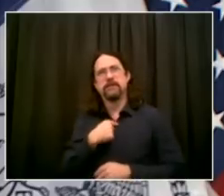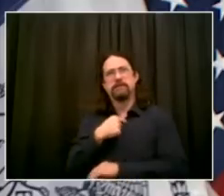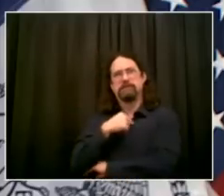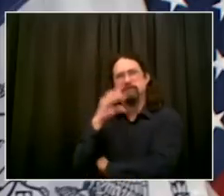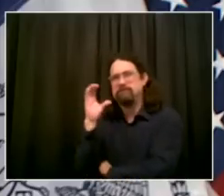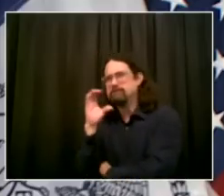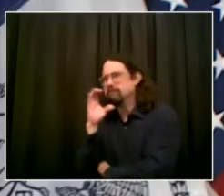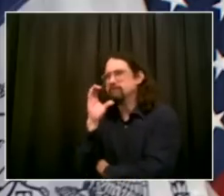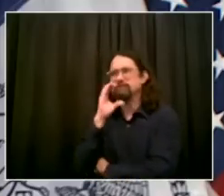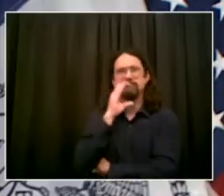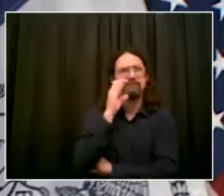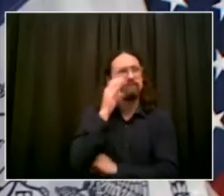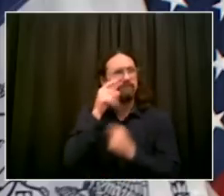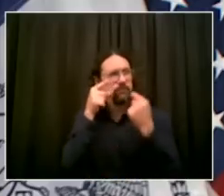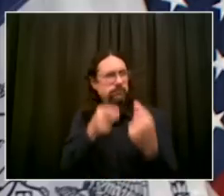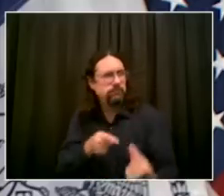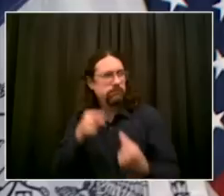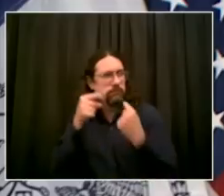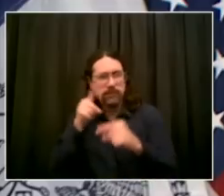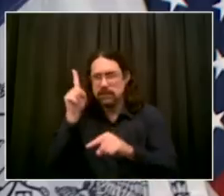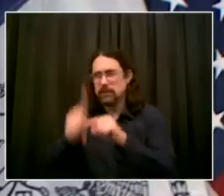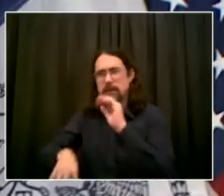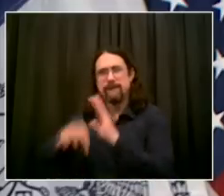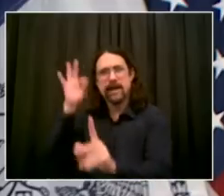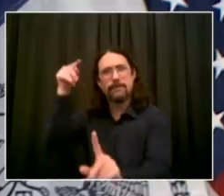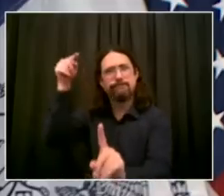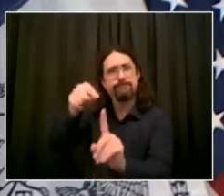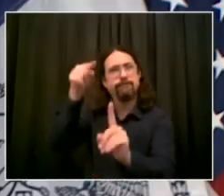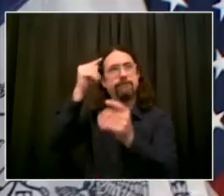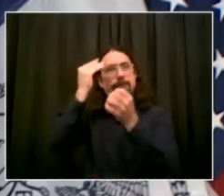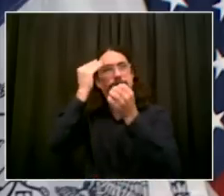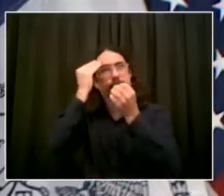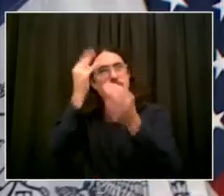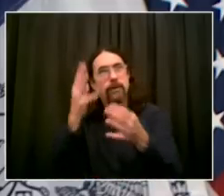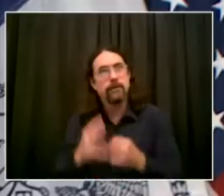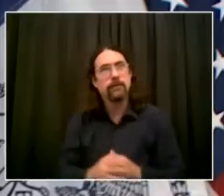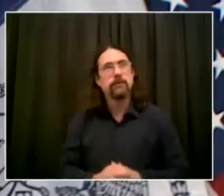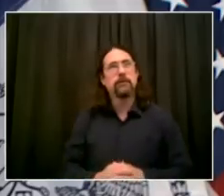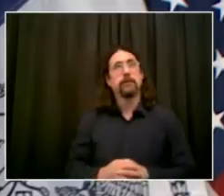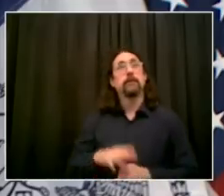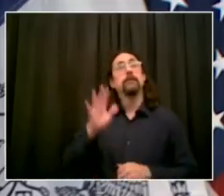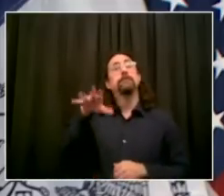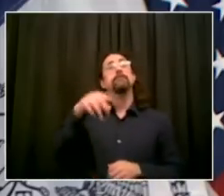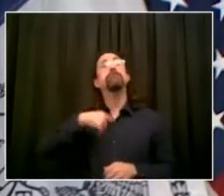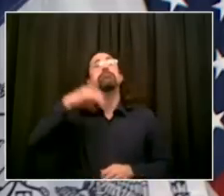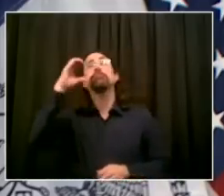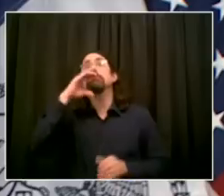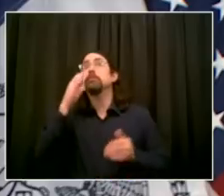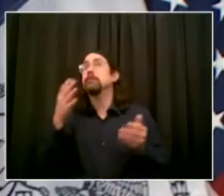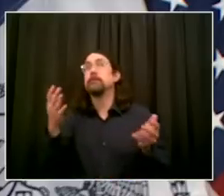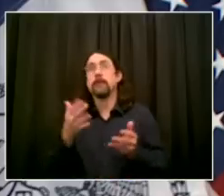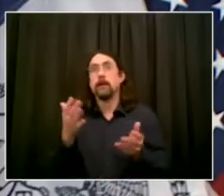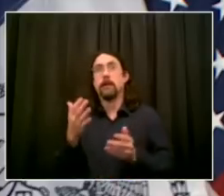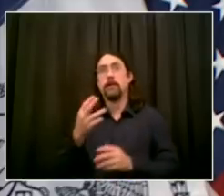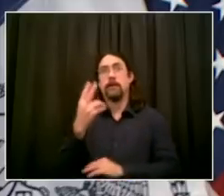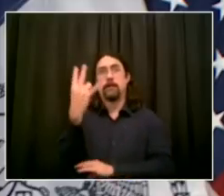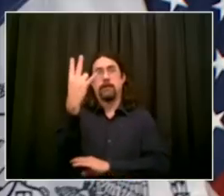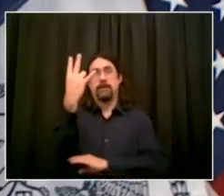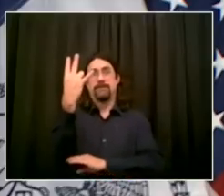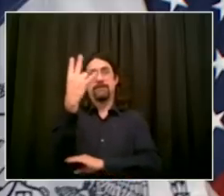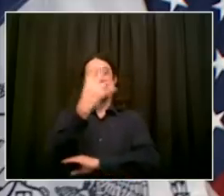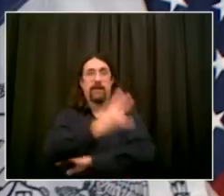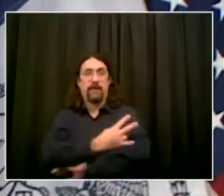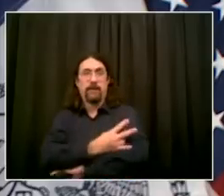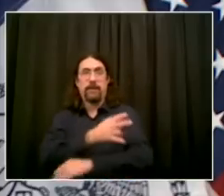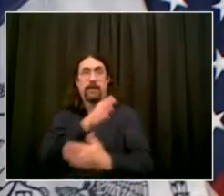it on your website. It would be very helpful and transparent for the people of New York to know zip code